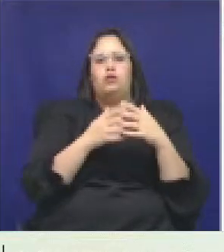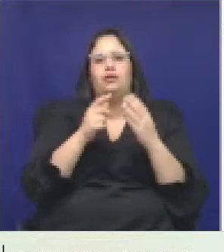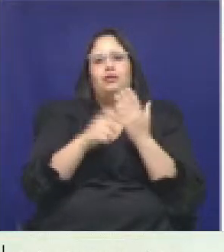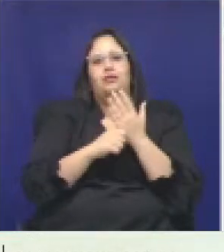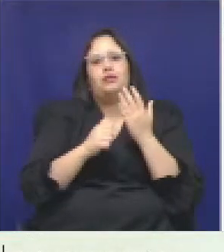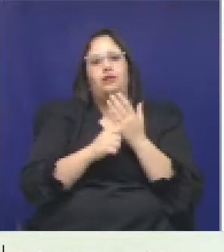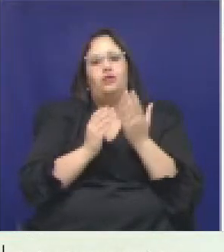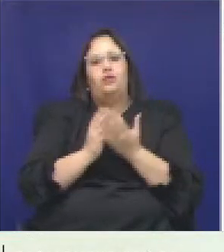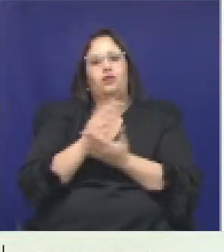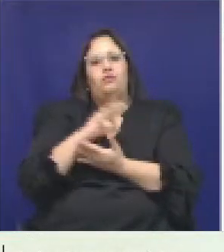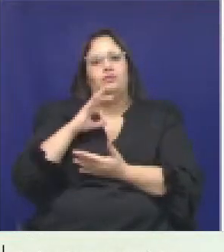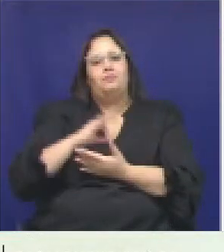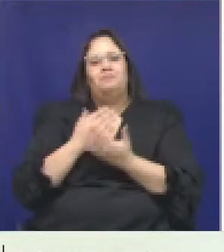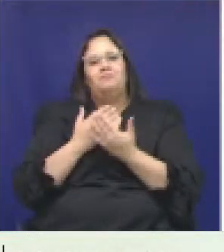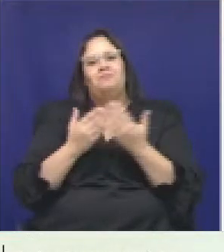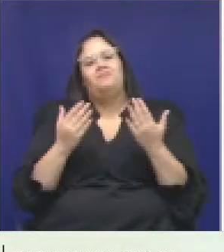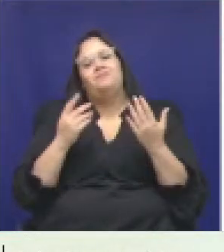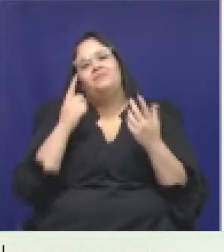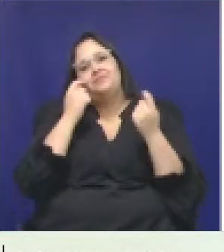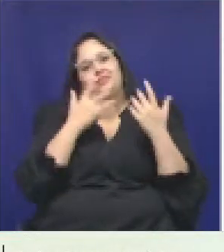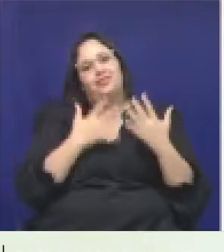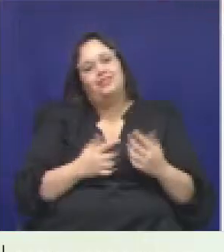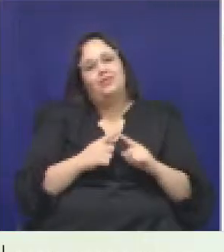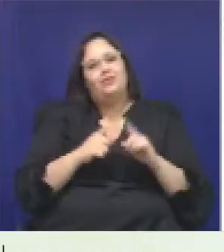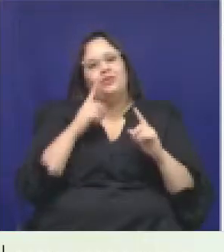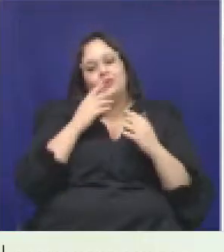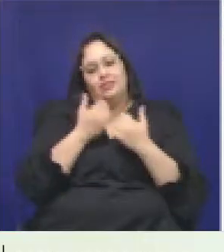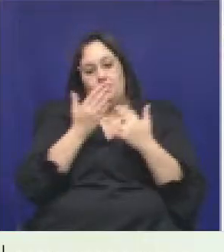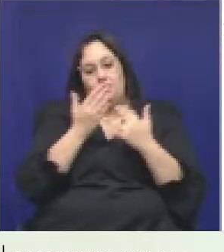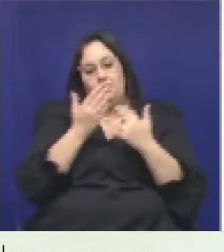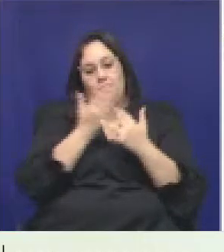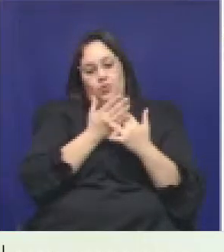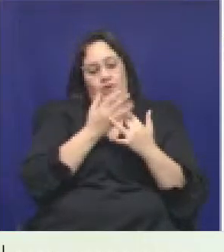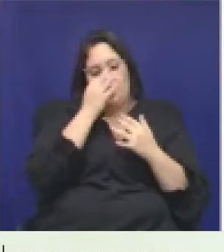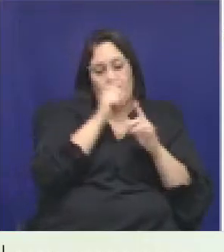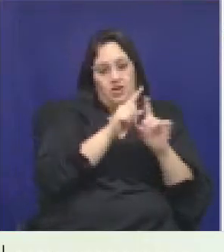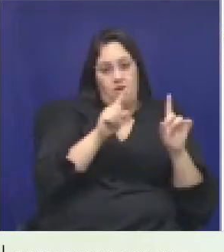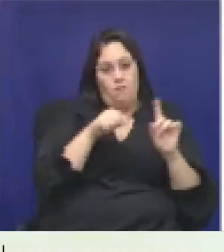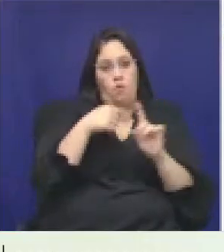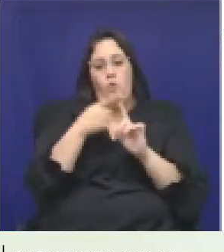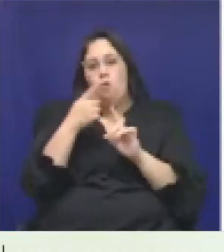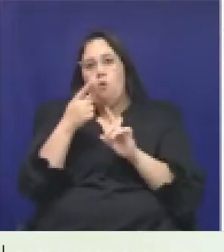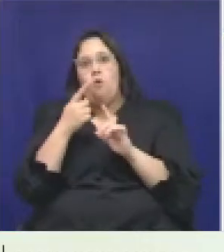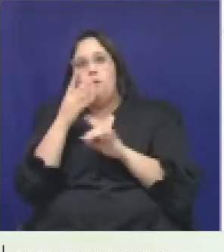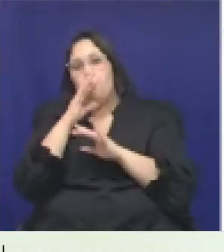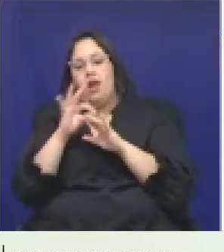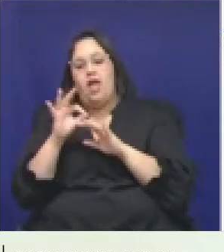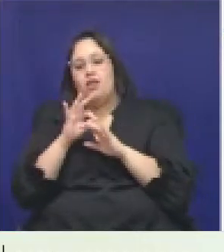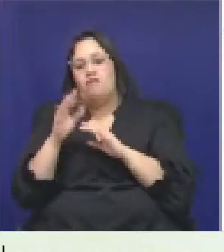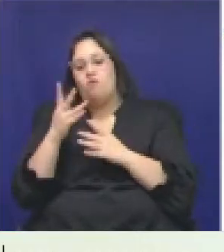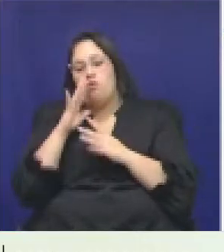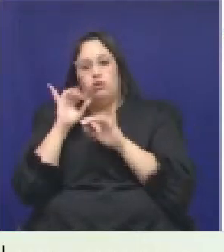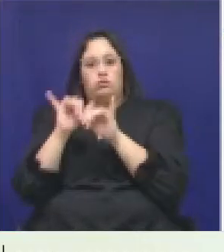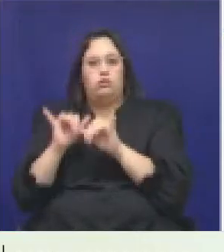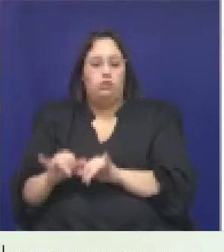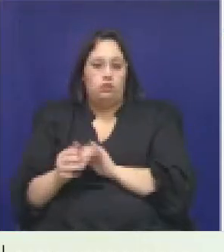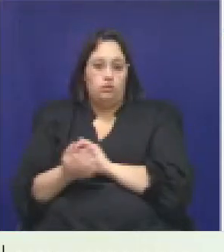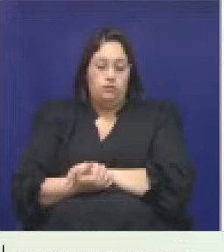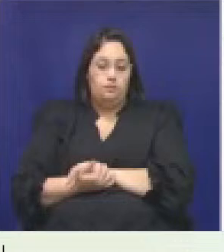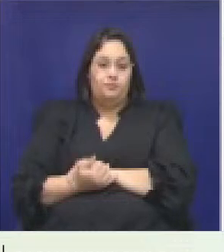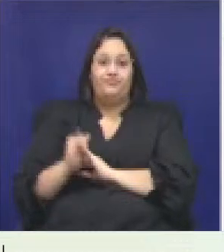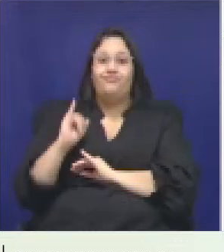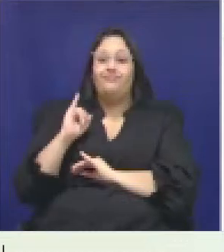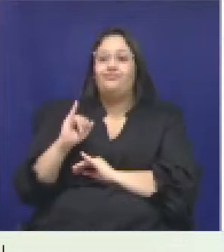revenue generated for Treasury to divide between the government departments all clamoring for attention.